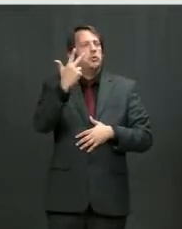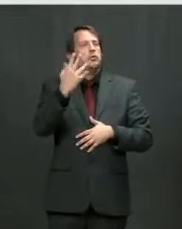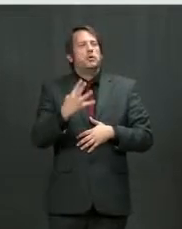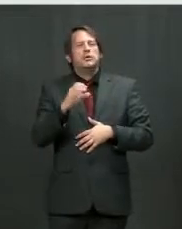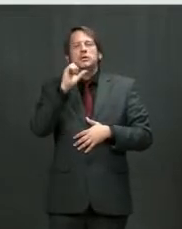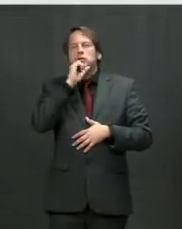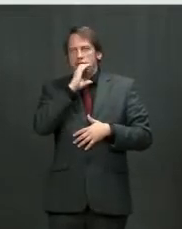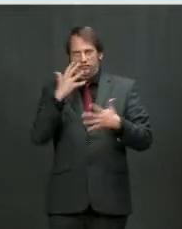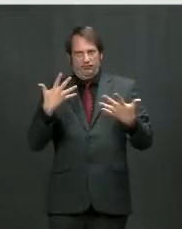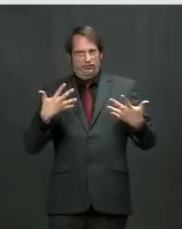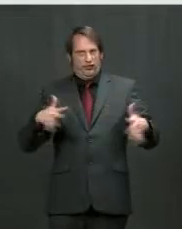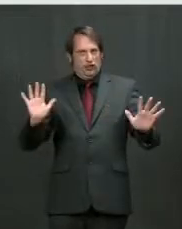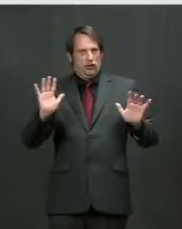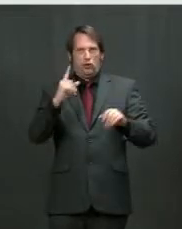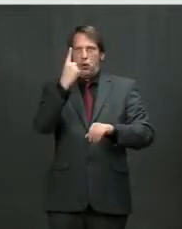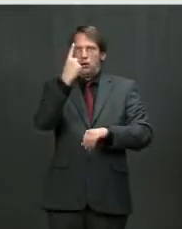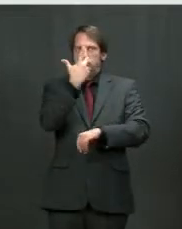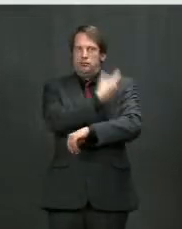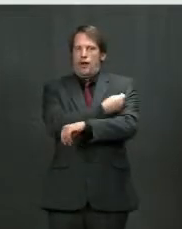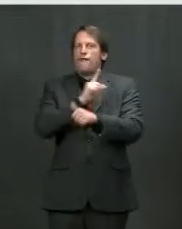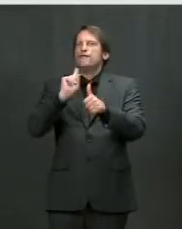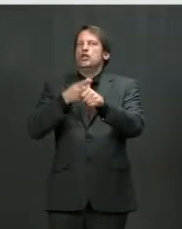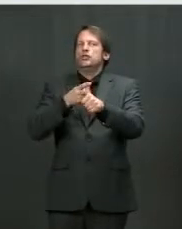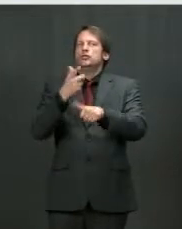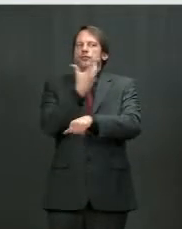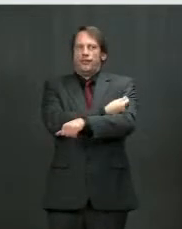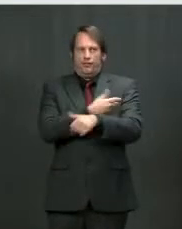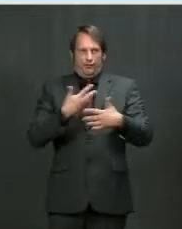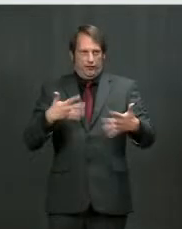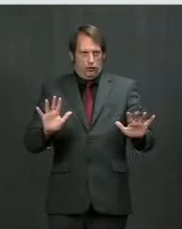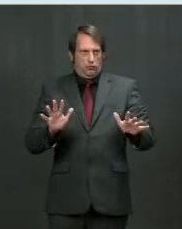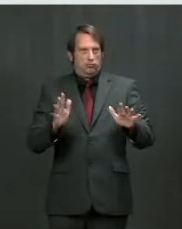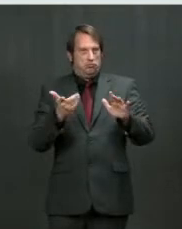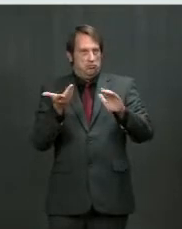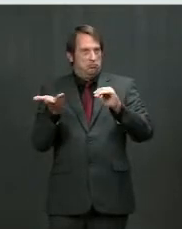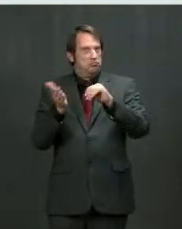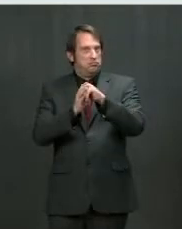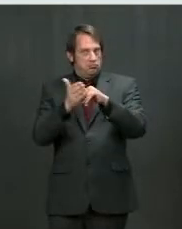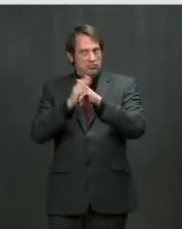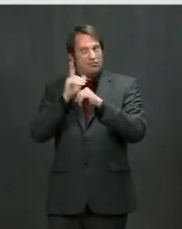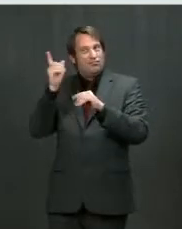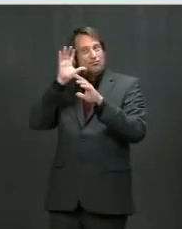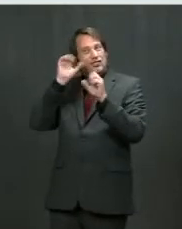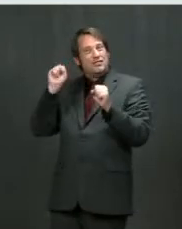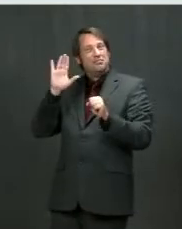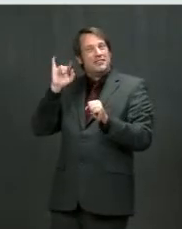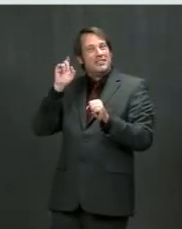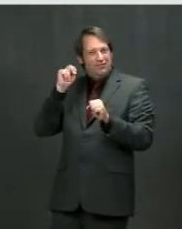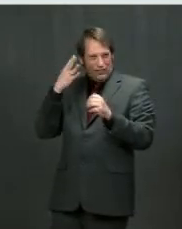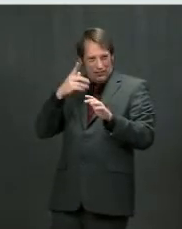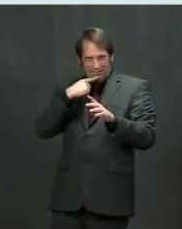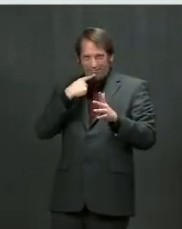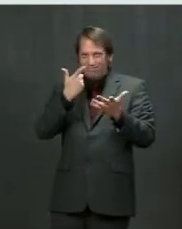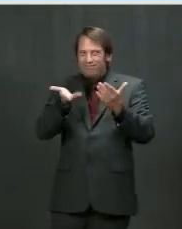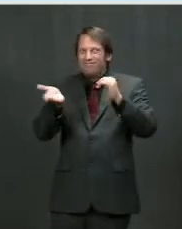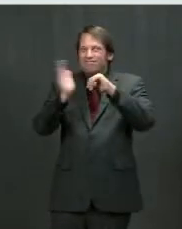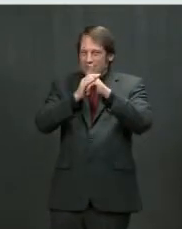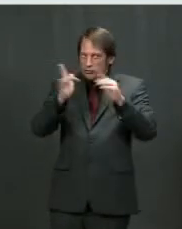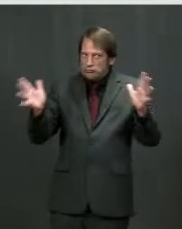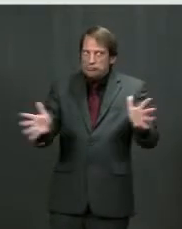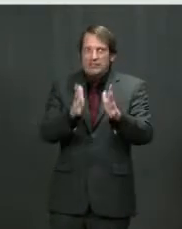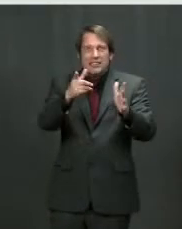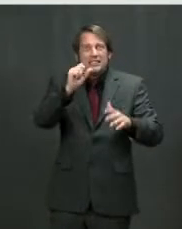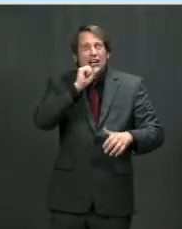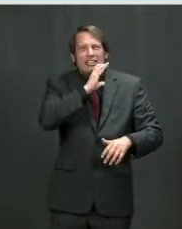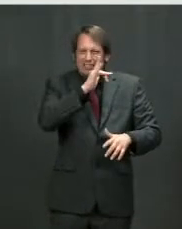dose. We think that can go higher, and as the president did yesterday, we urge seniors and people who are in contact with seniors